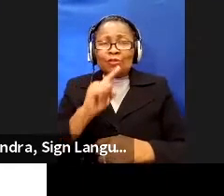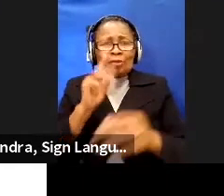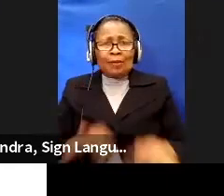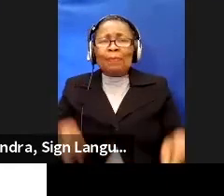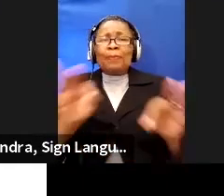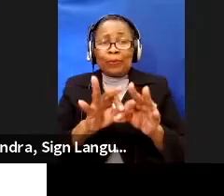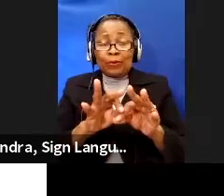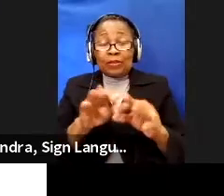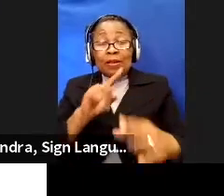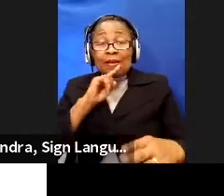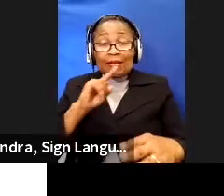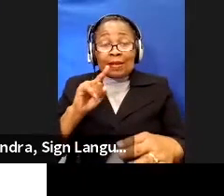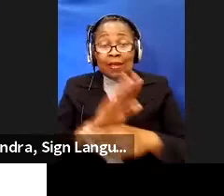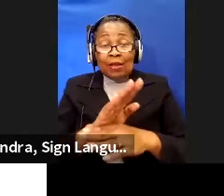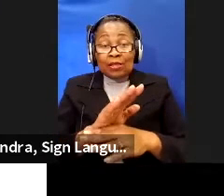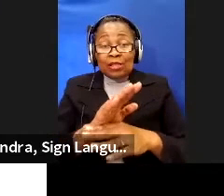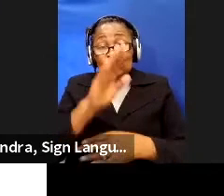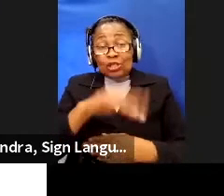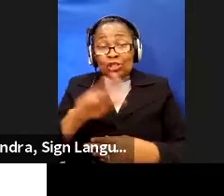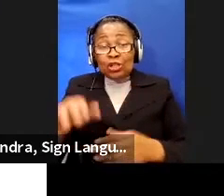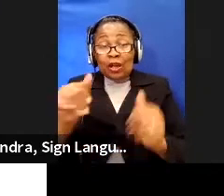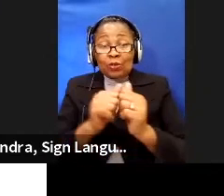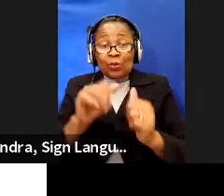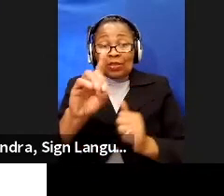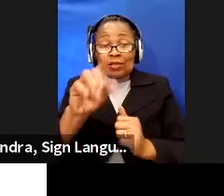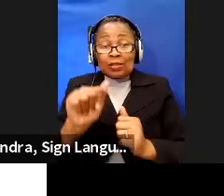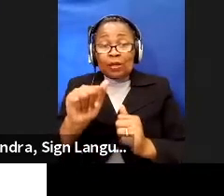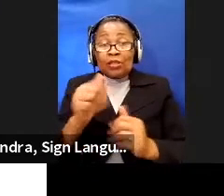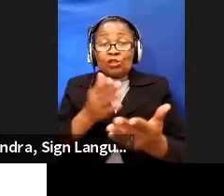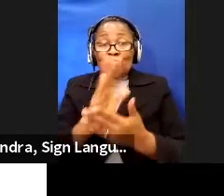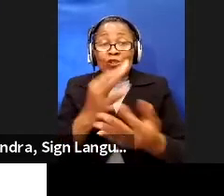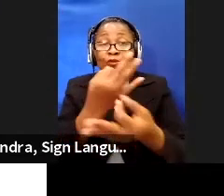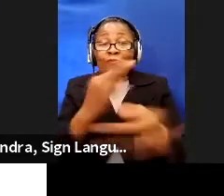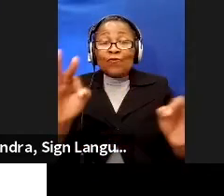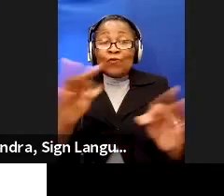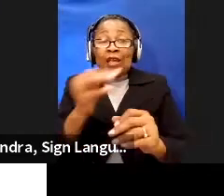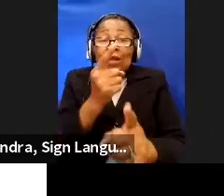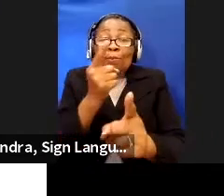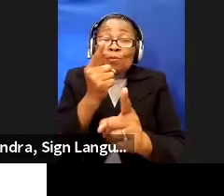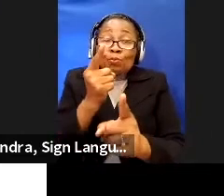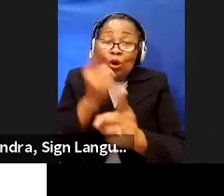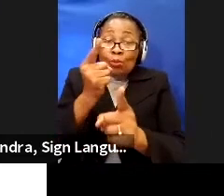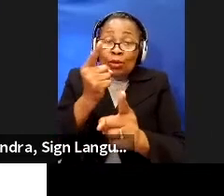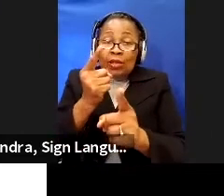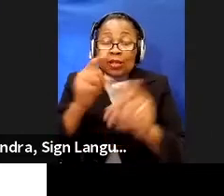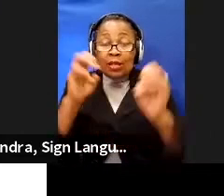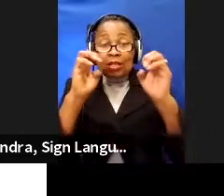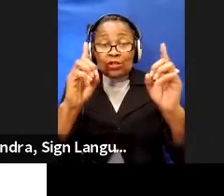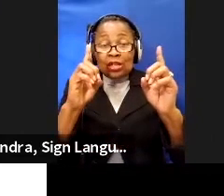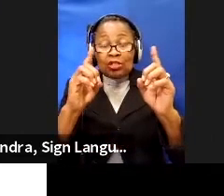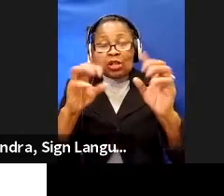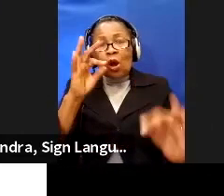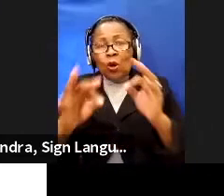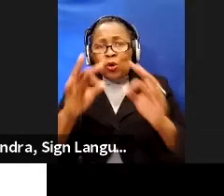a child with a disability the right to a free and appropriate education. Courts have debated what